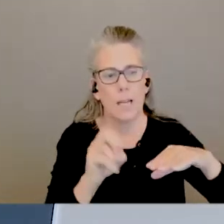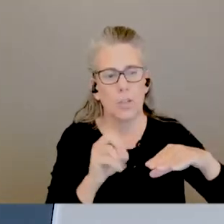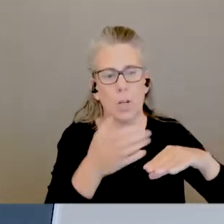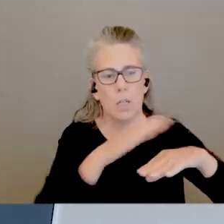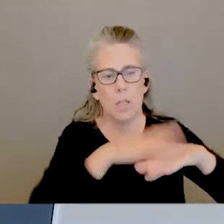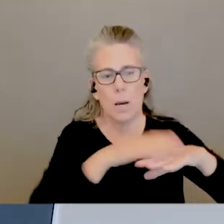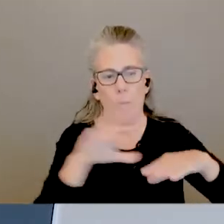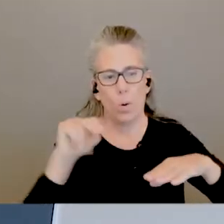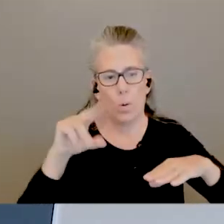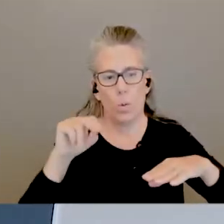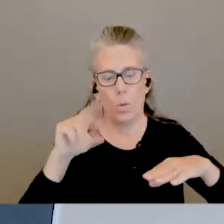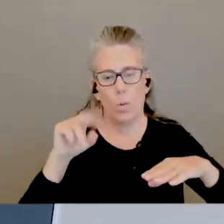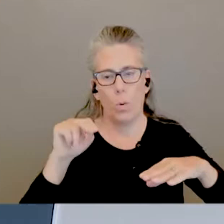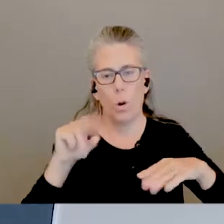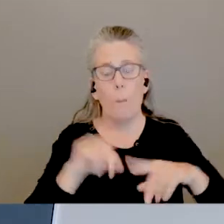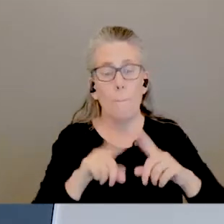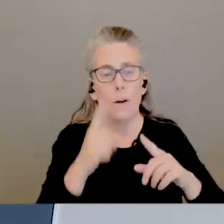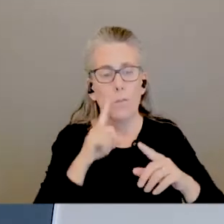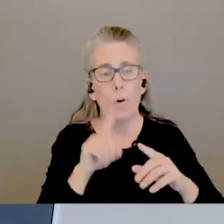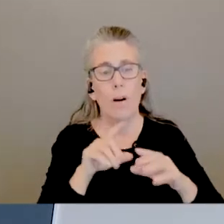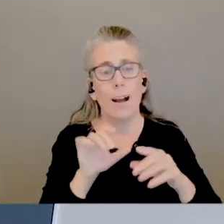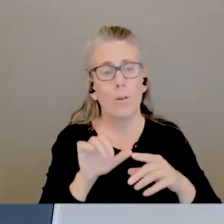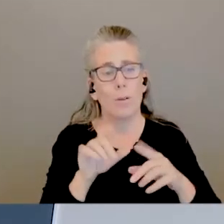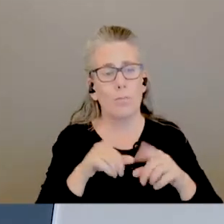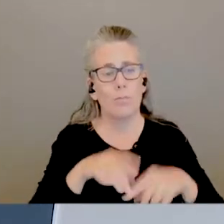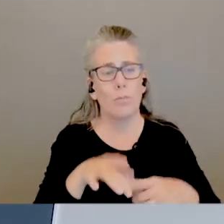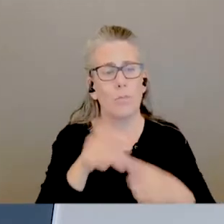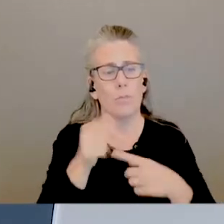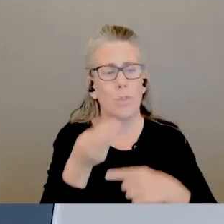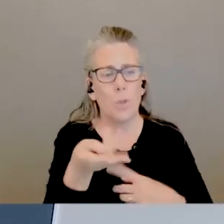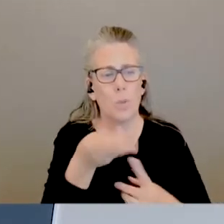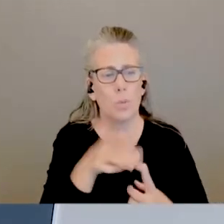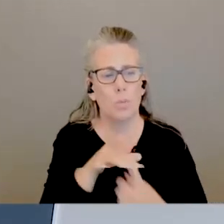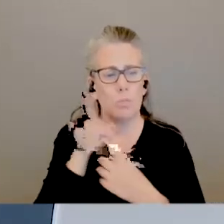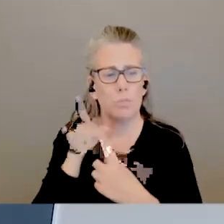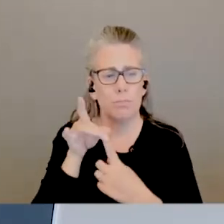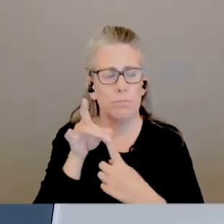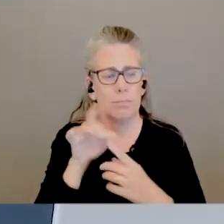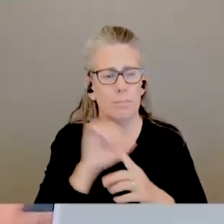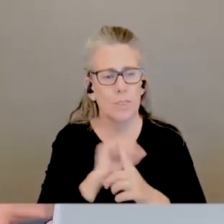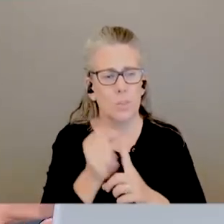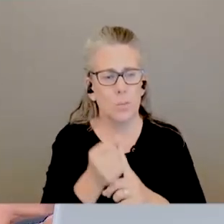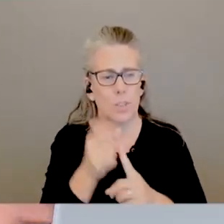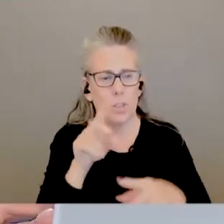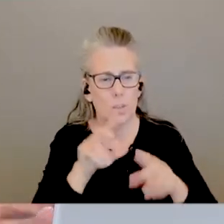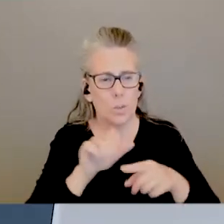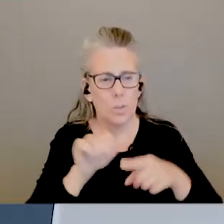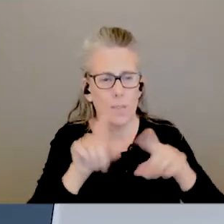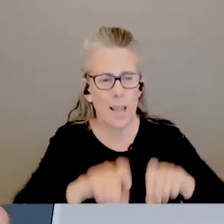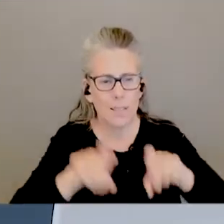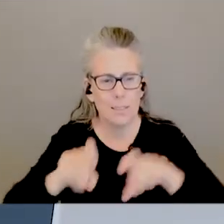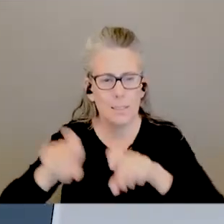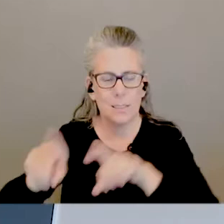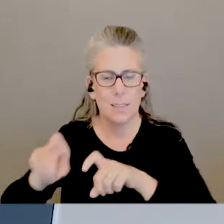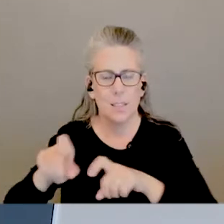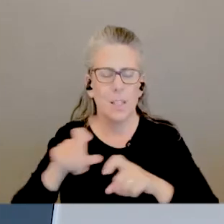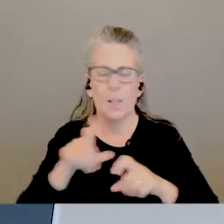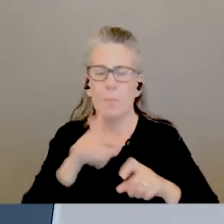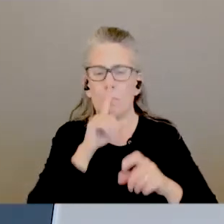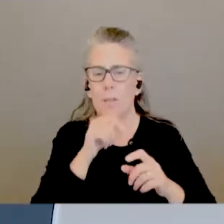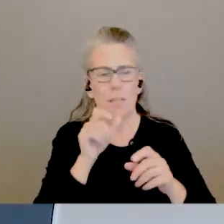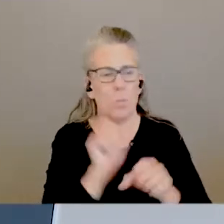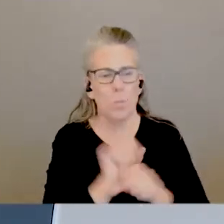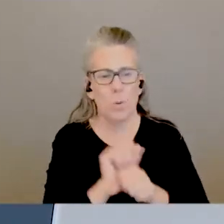use cases, Dynamo is a key value store, and it didn't quite work for us for that kind of API pattern. So we